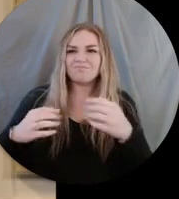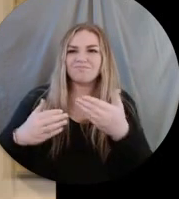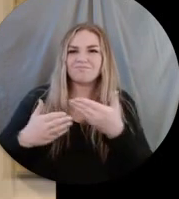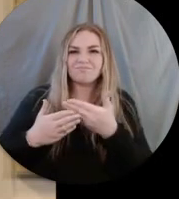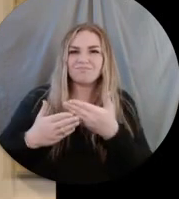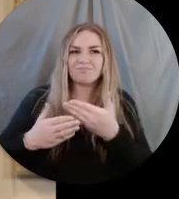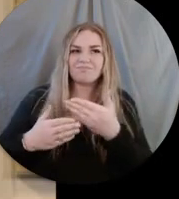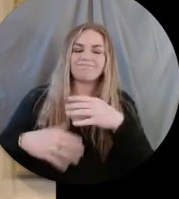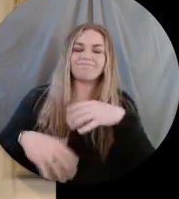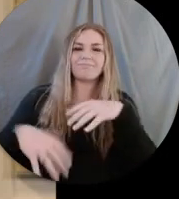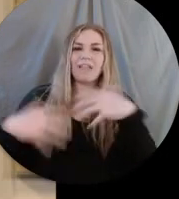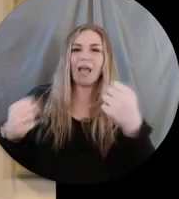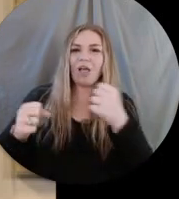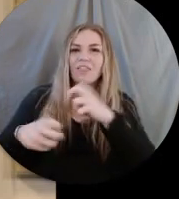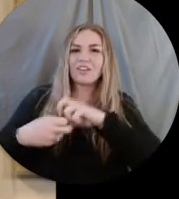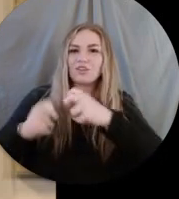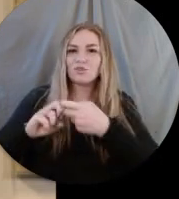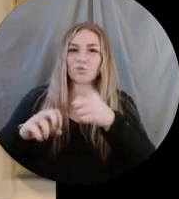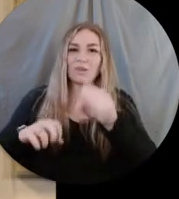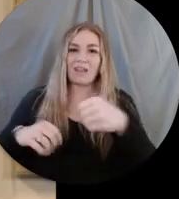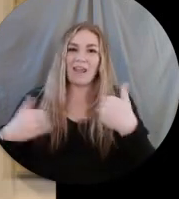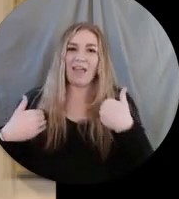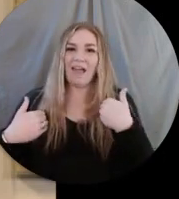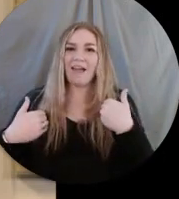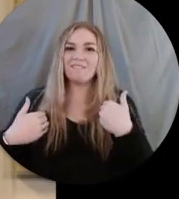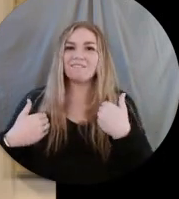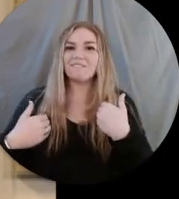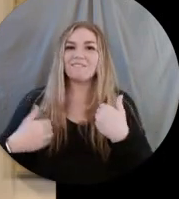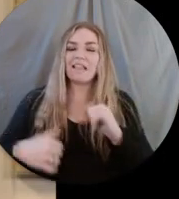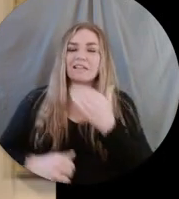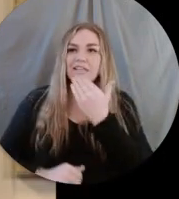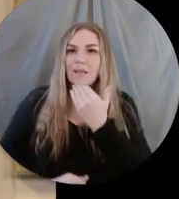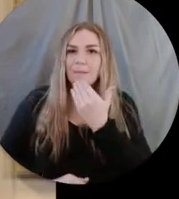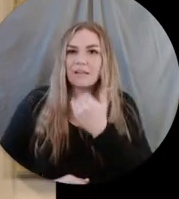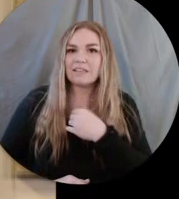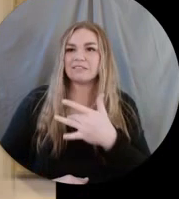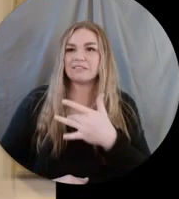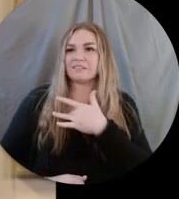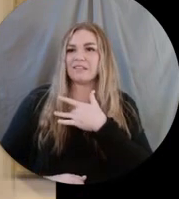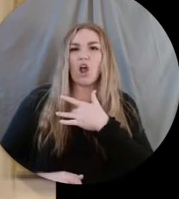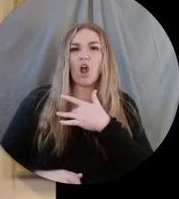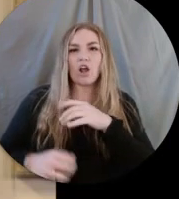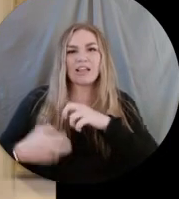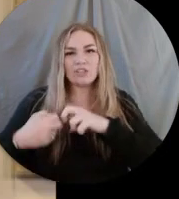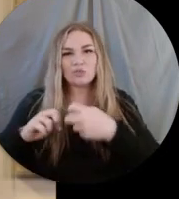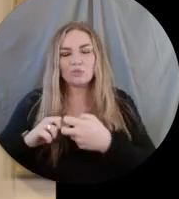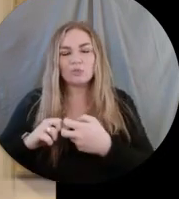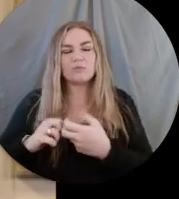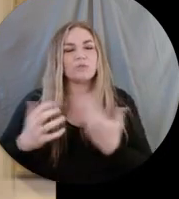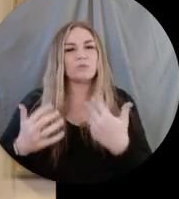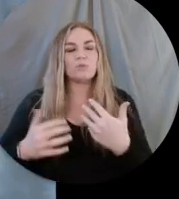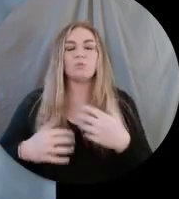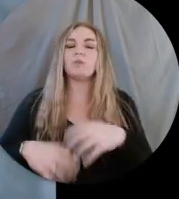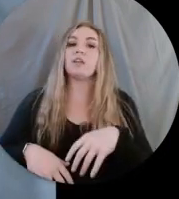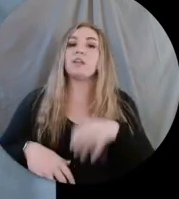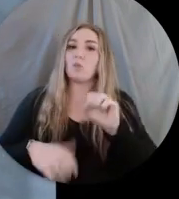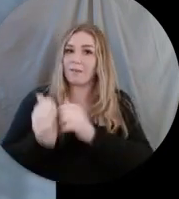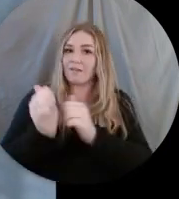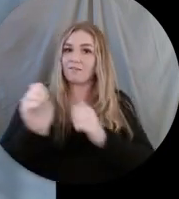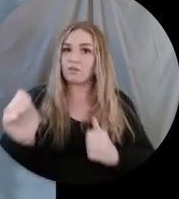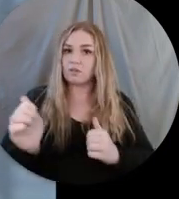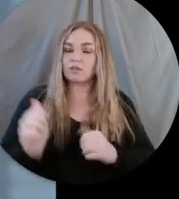high cholesterol, diabetes, those things largely can be prevented. We have to have our weight in check. We have to